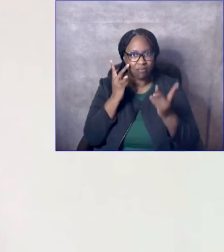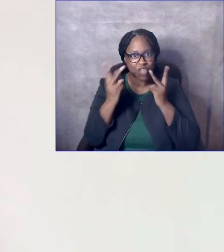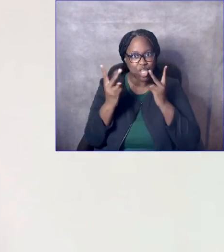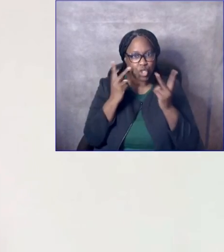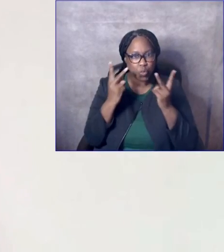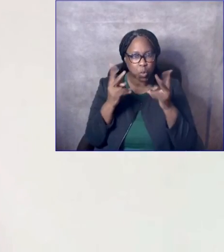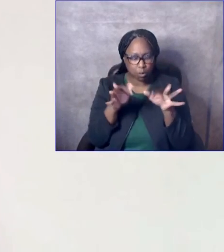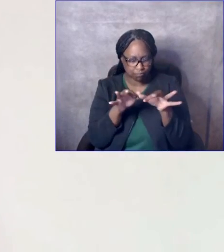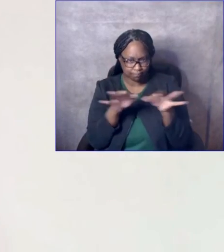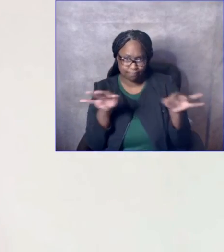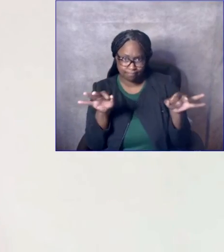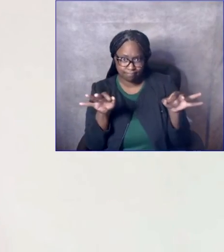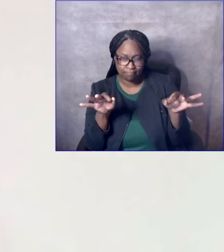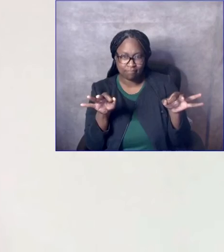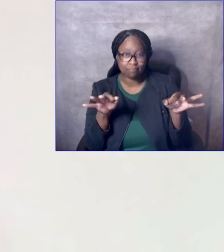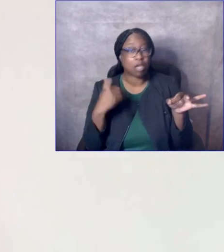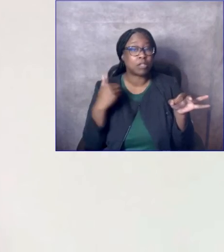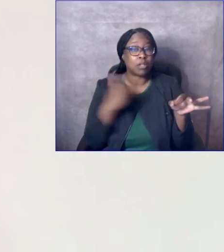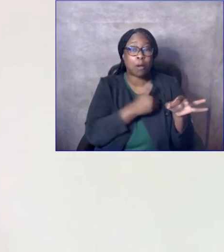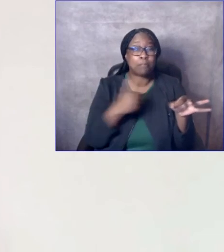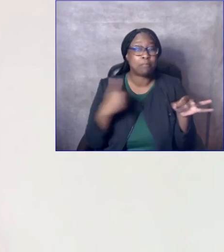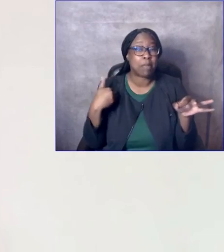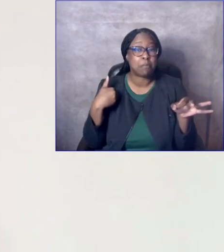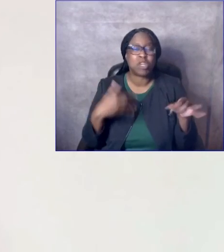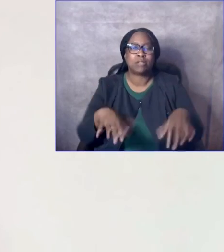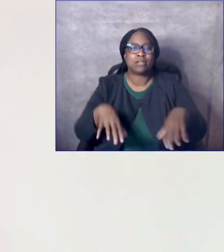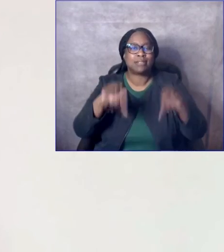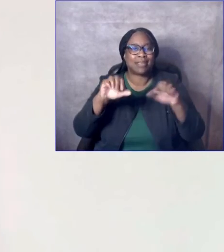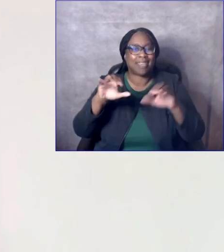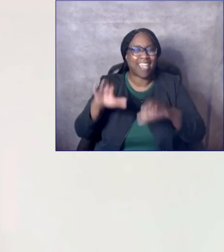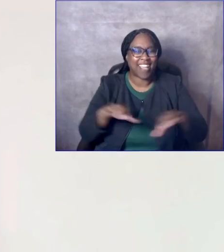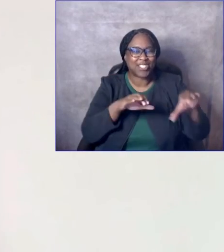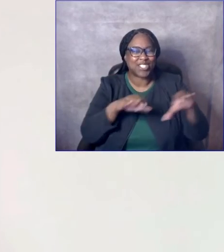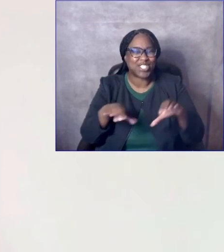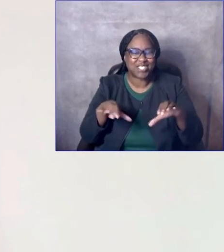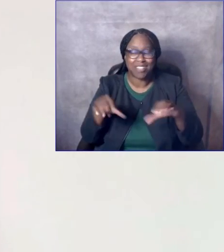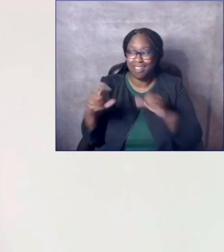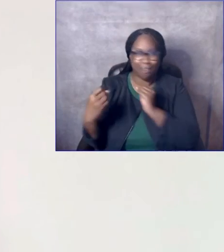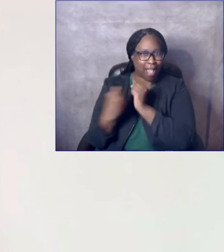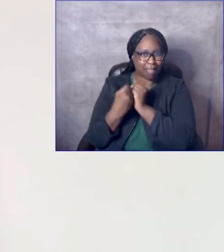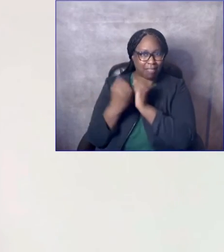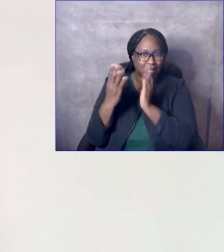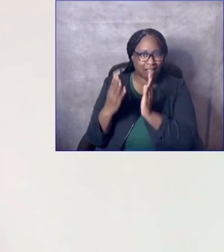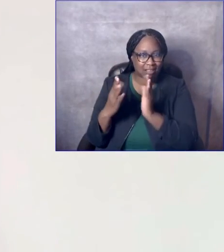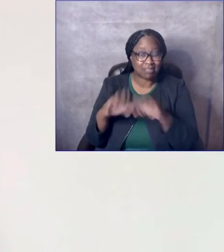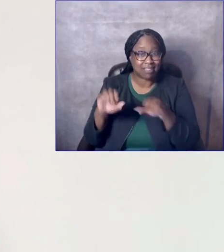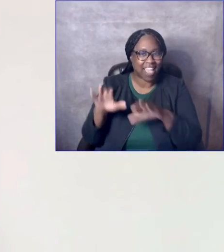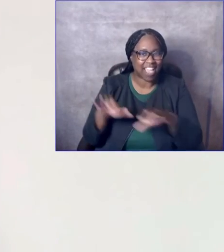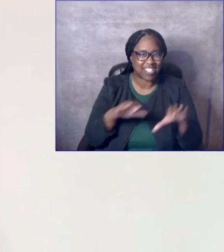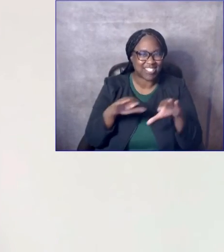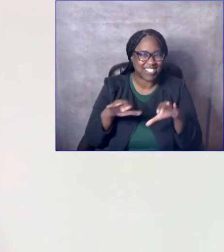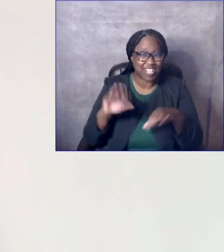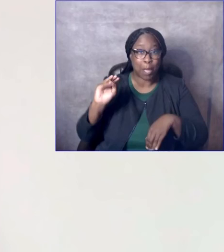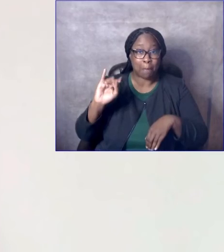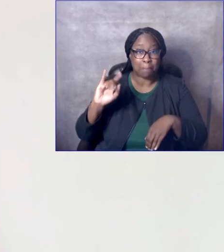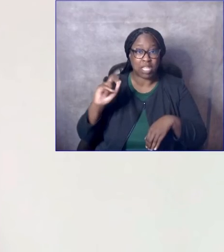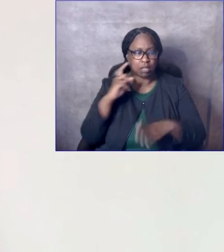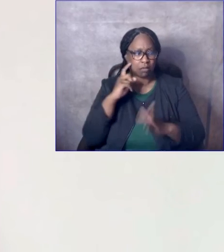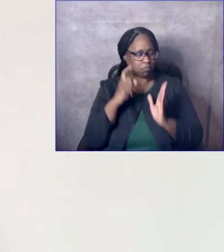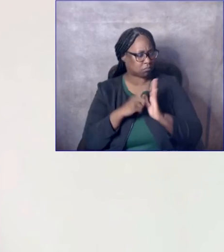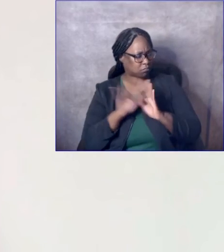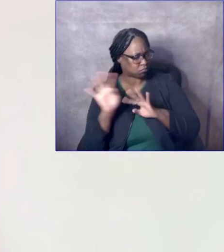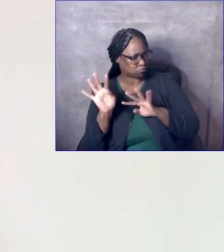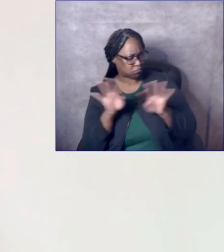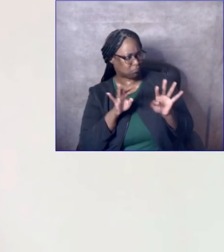we got our members to take action, and then therefore got allies to take action, and therefore got the media to take a look at us, right? And I think those details are